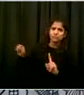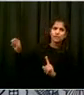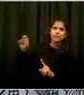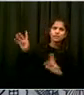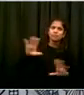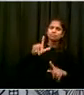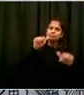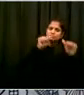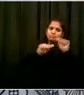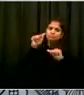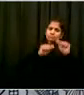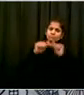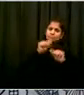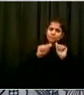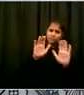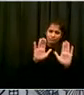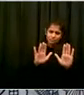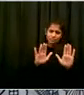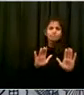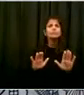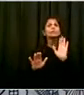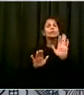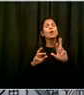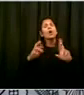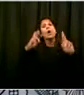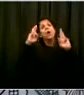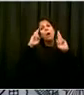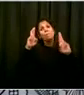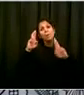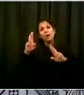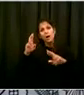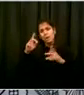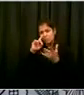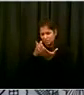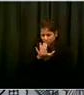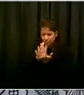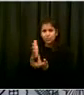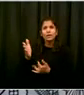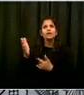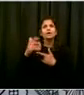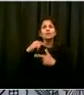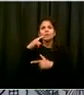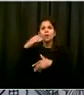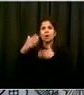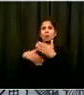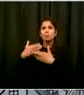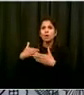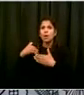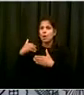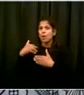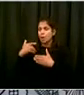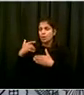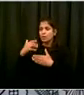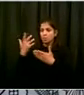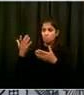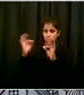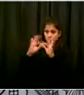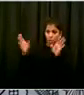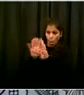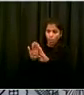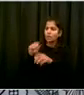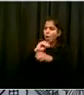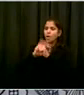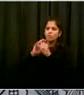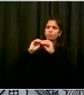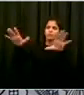have time and we certainly have the wherewithal to stop a second wave from hitting New York City. But everyone has to take it seriously. Everyone has to